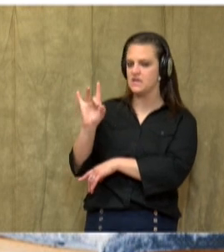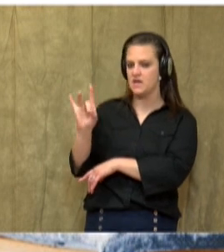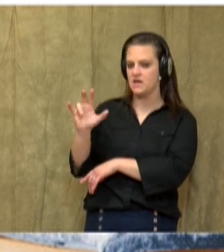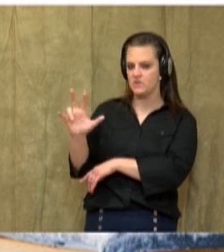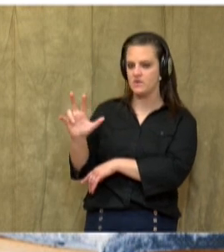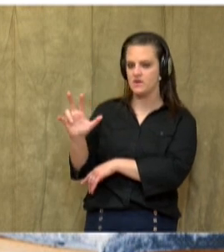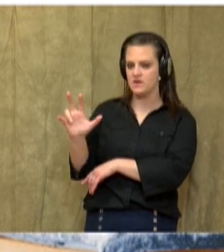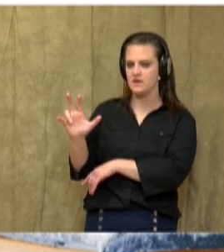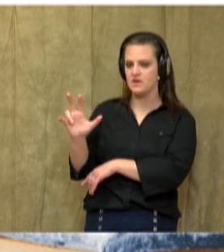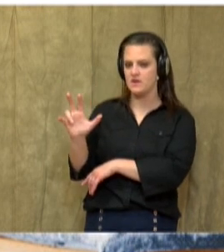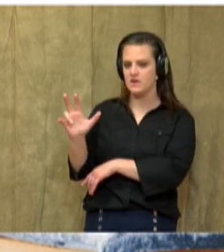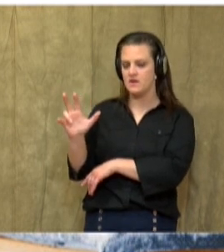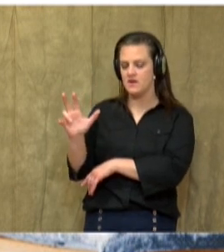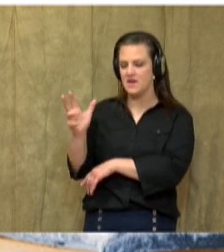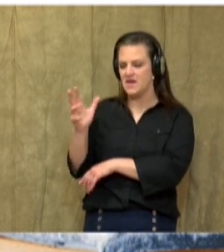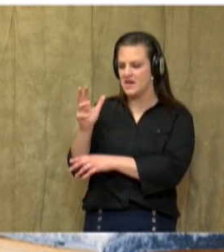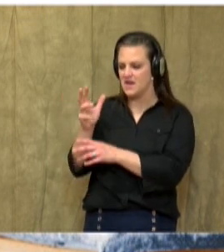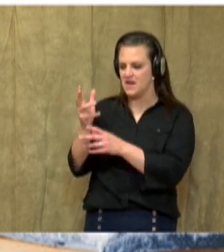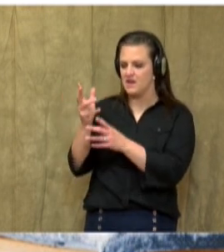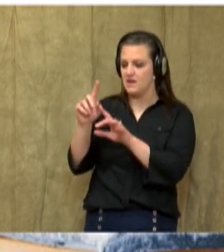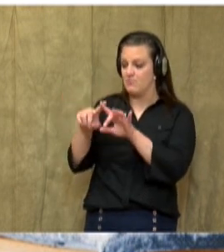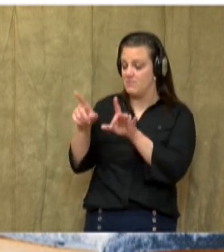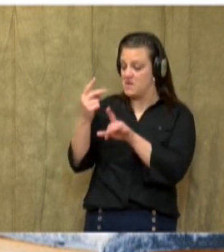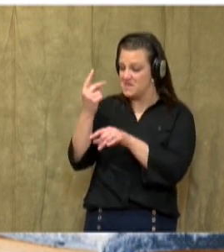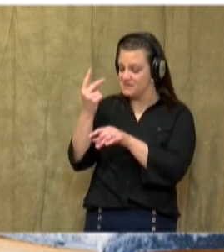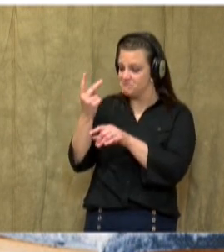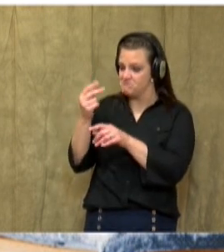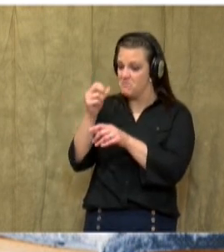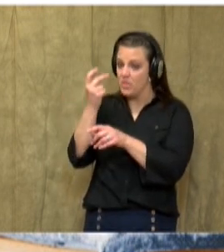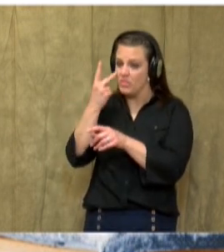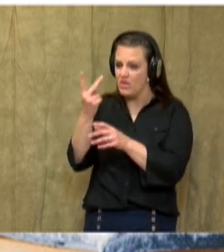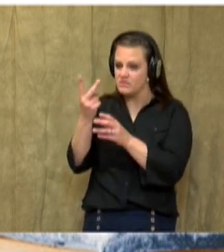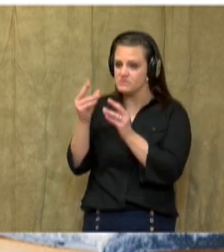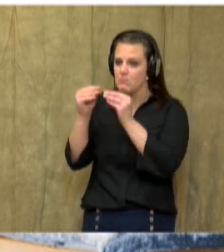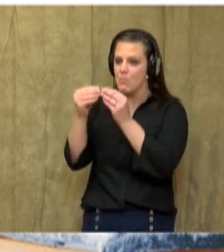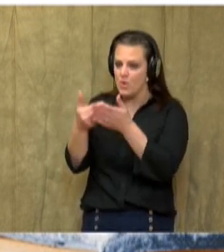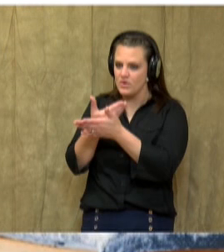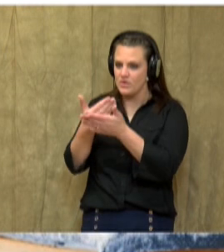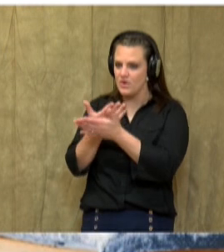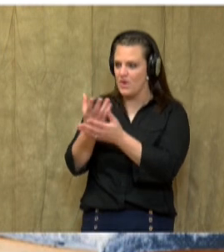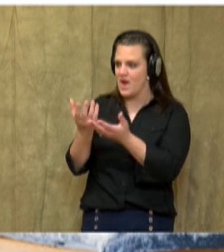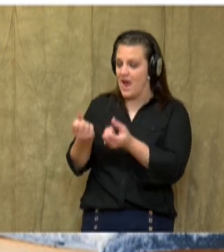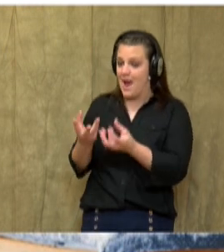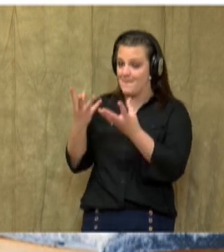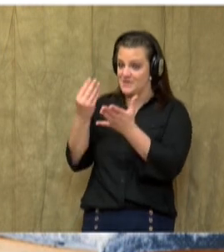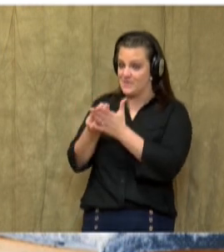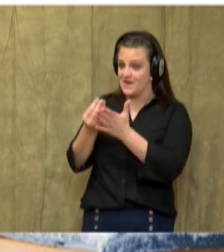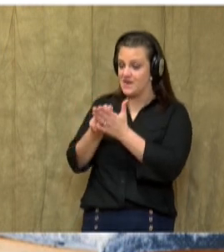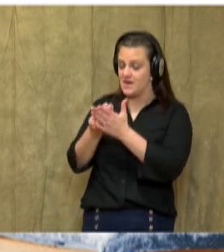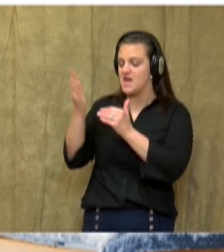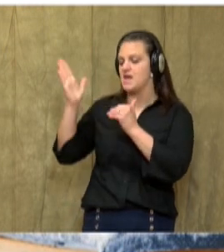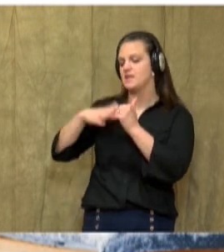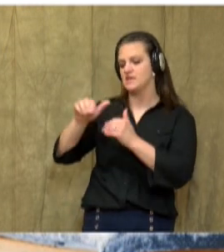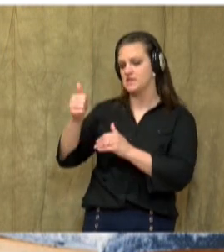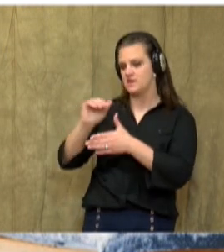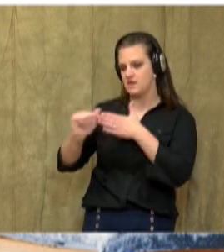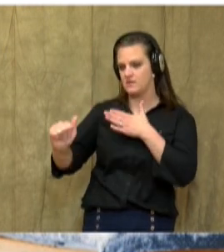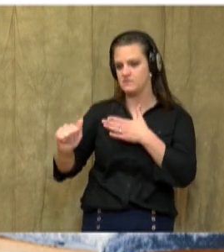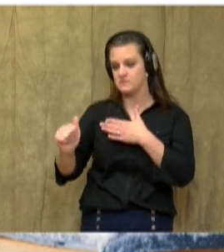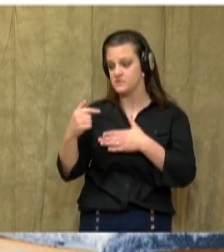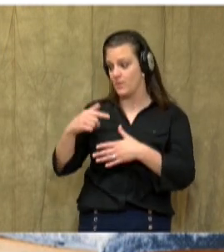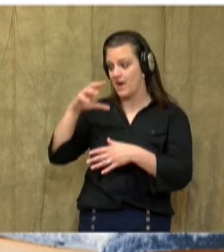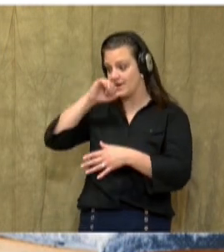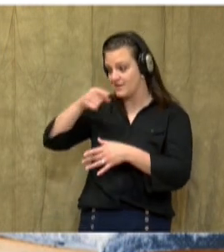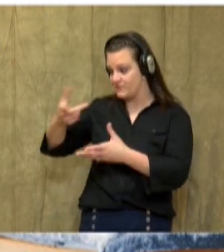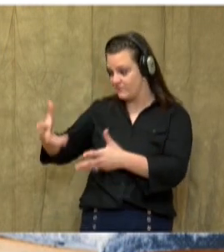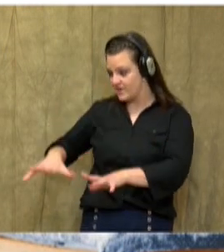1883, yet barely worn at all, worth at least $10. So I guess you're